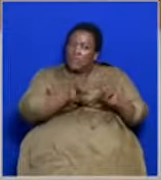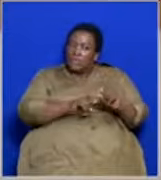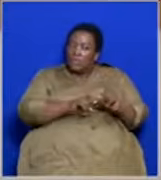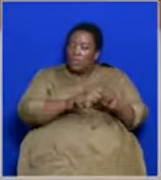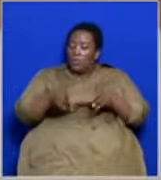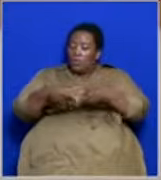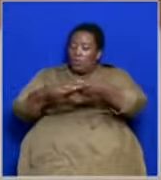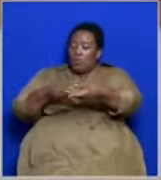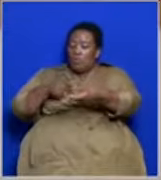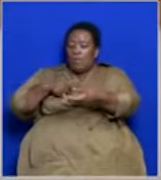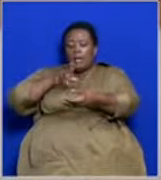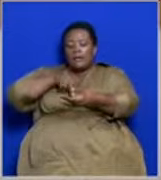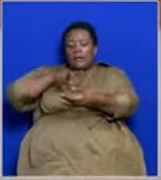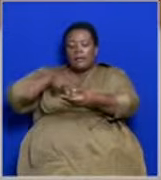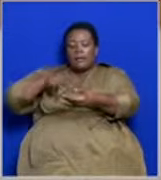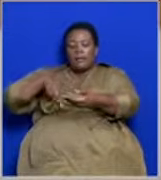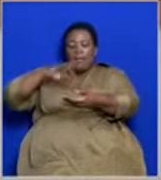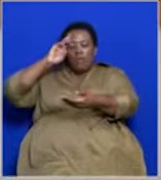remind yourself